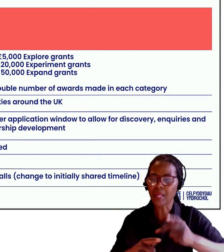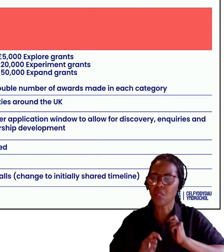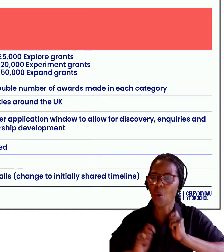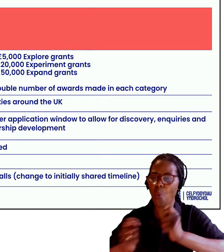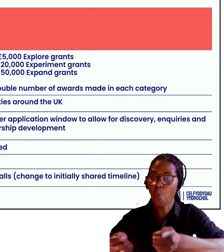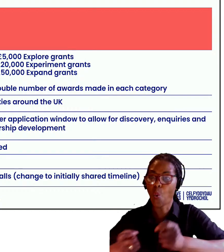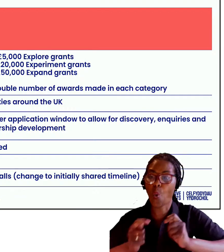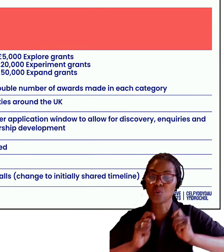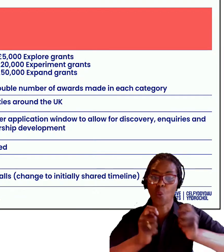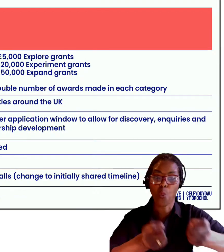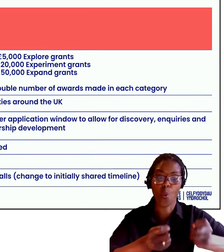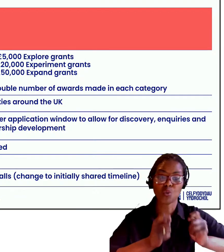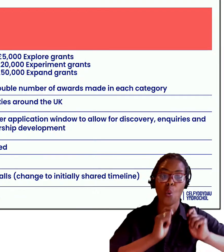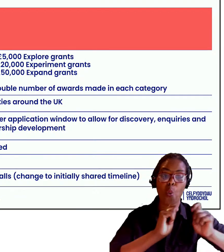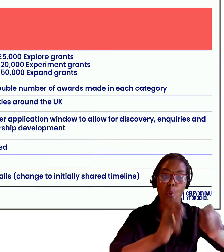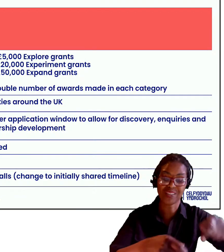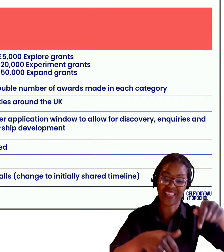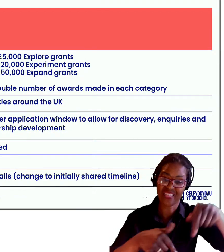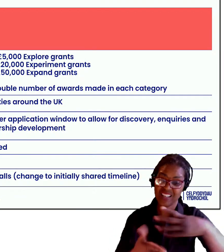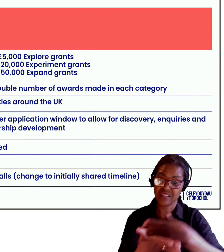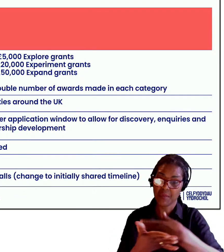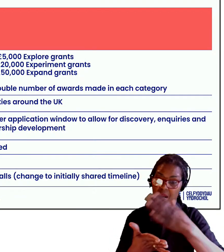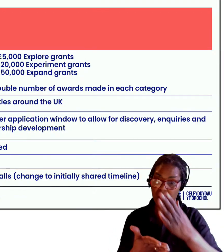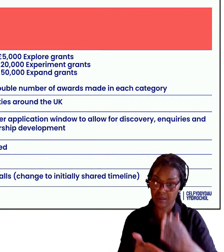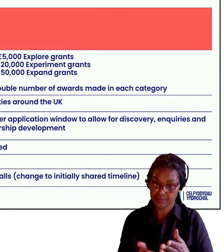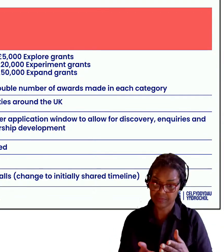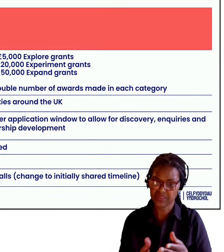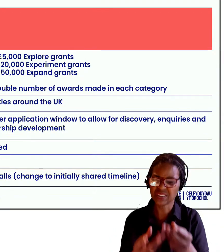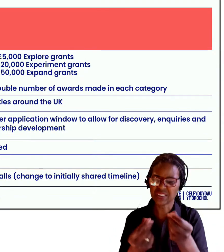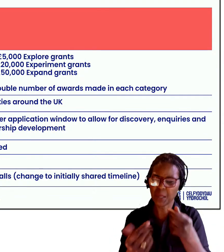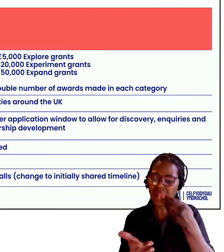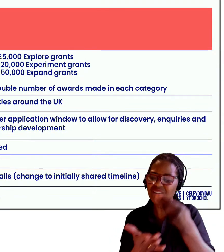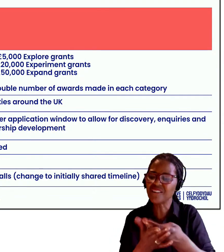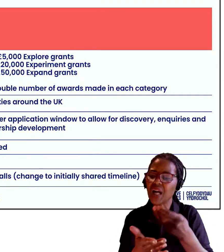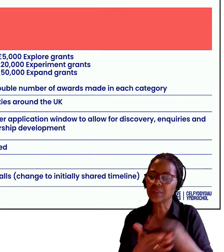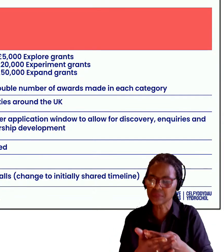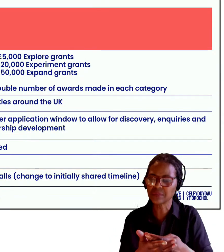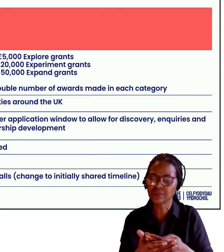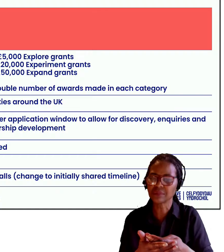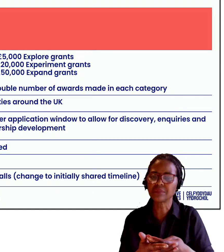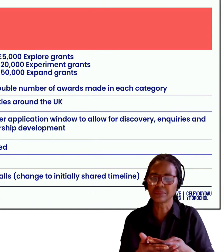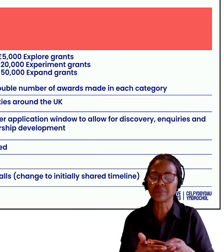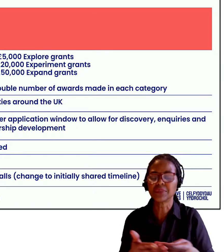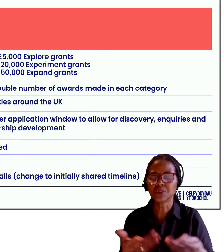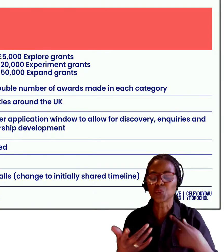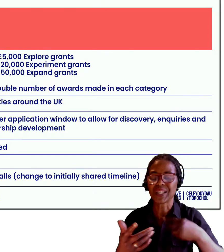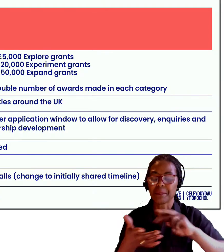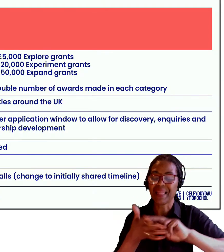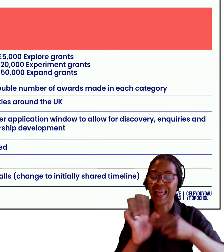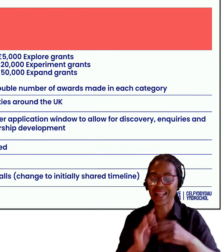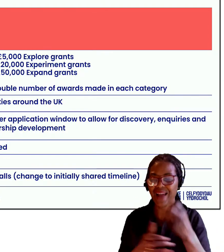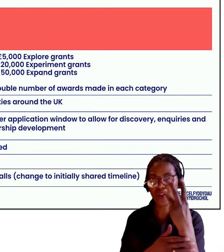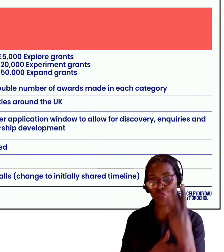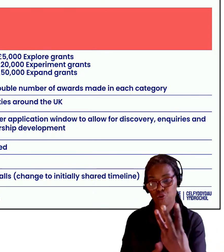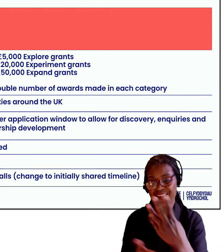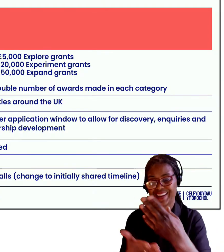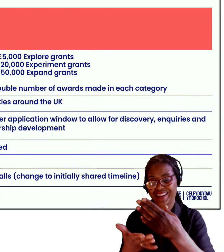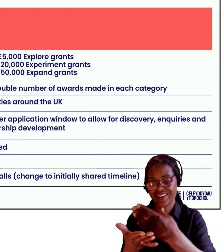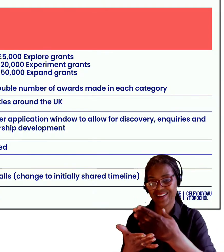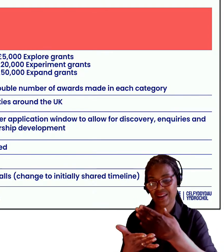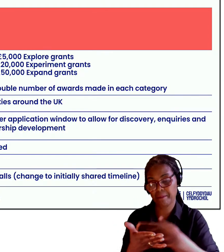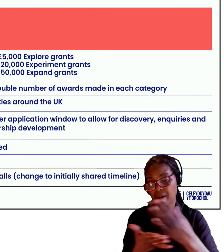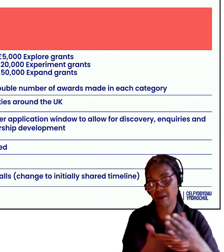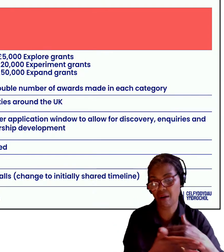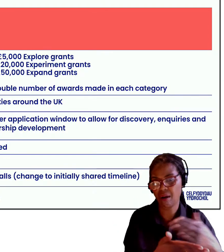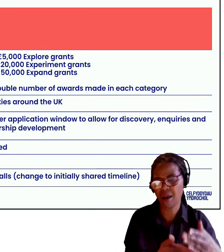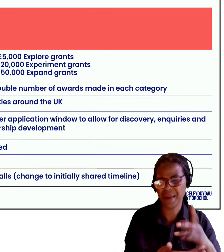in this round. As I said, we're pulling forward some of the funds. We had initially planned to have 3 rounds, but looking at the timelines and the